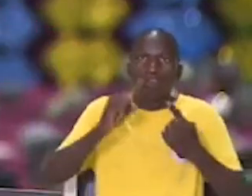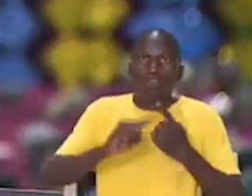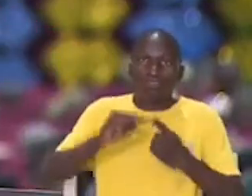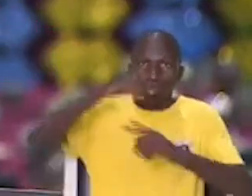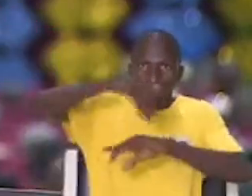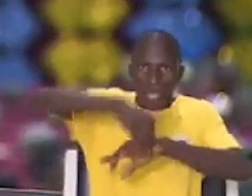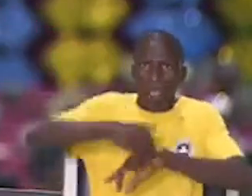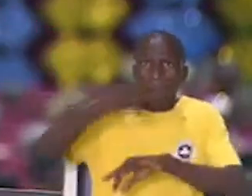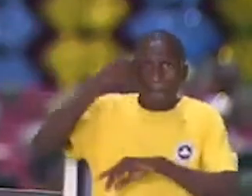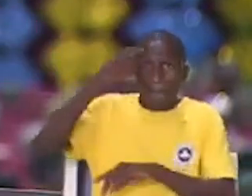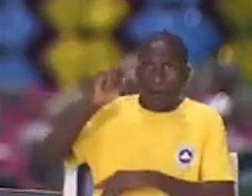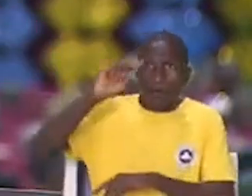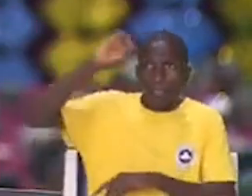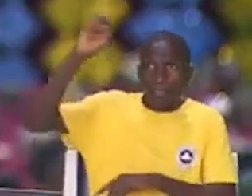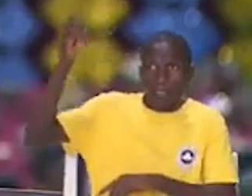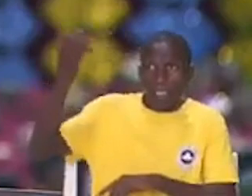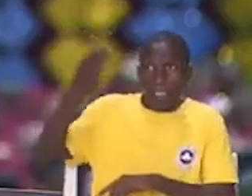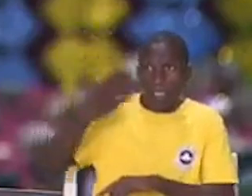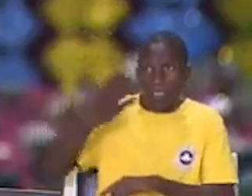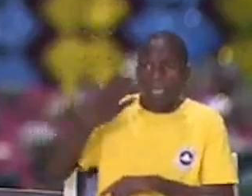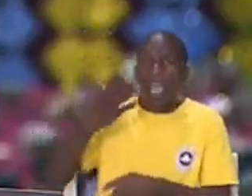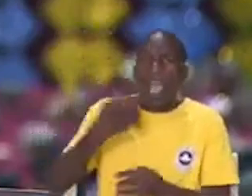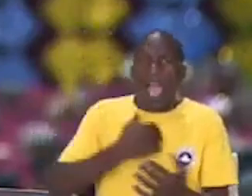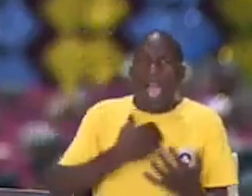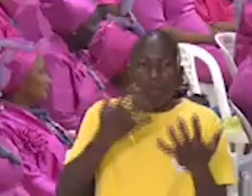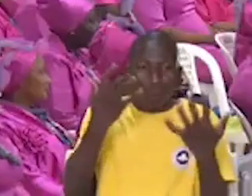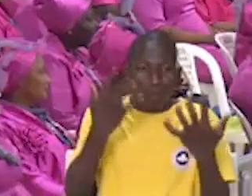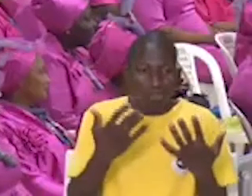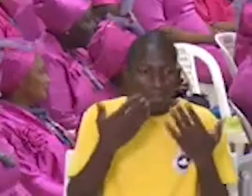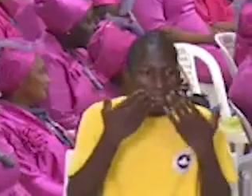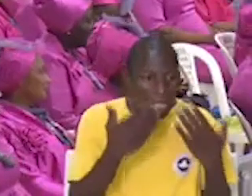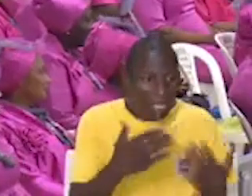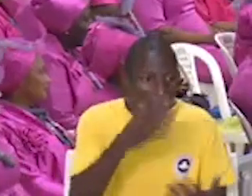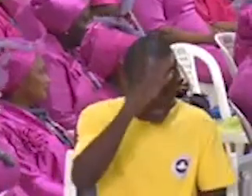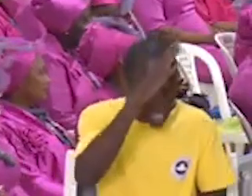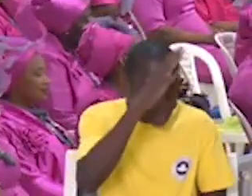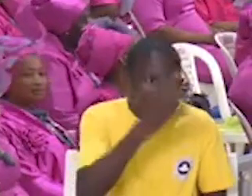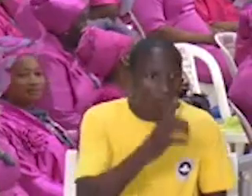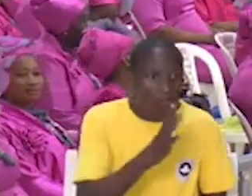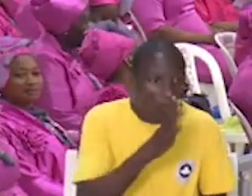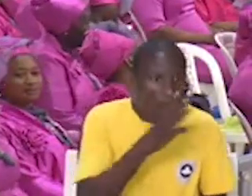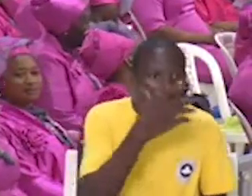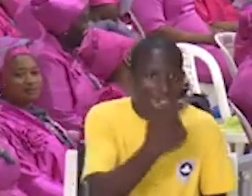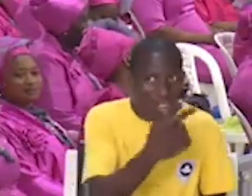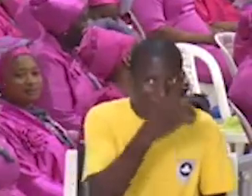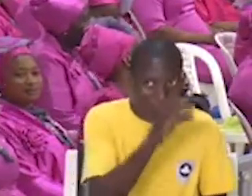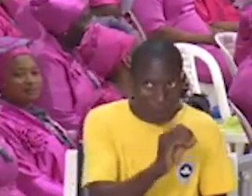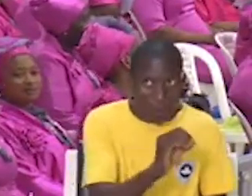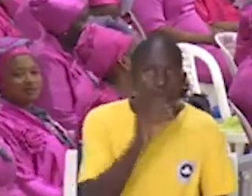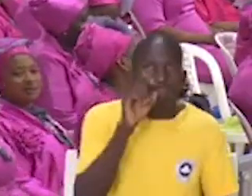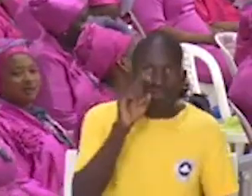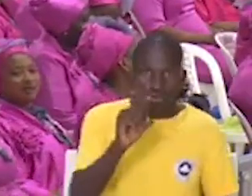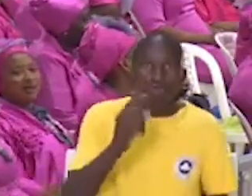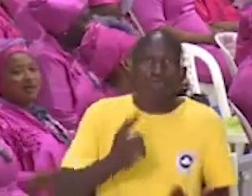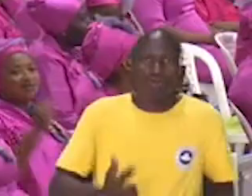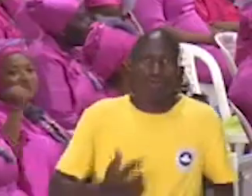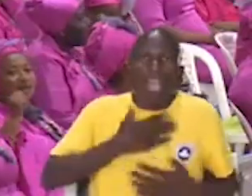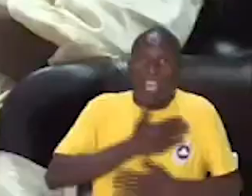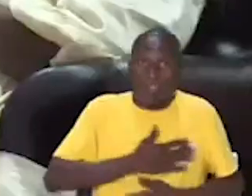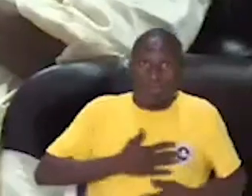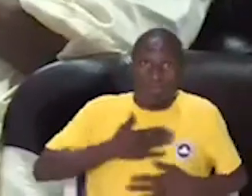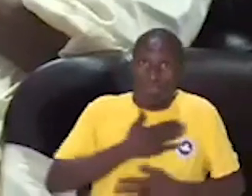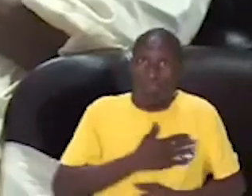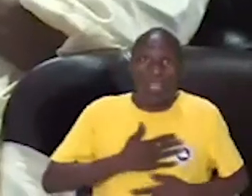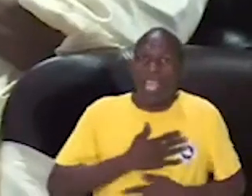of this platform. I want to thank my daddy and my mommy. You will long enjoy divine pleasure,